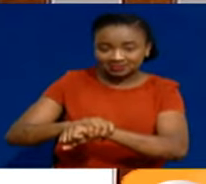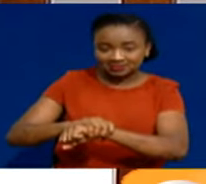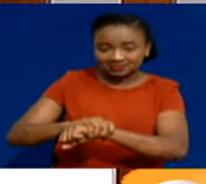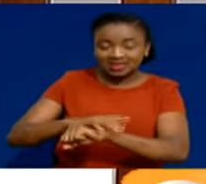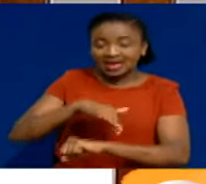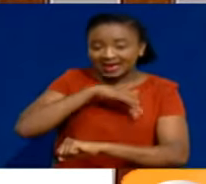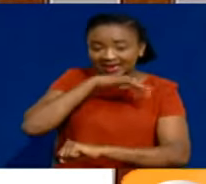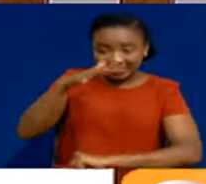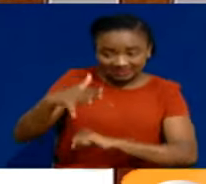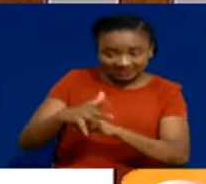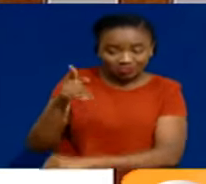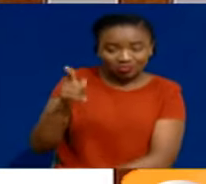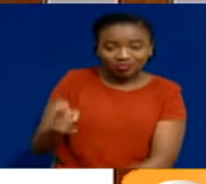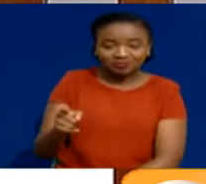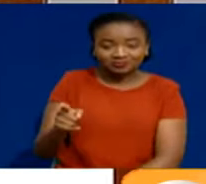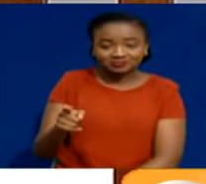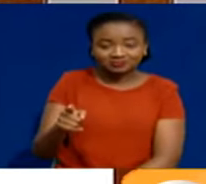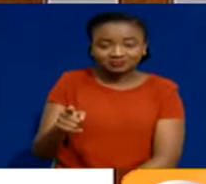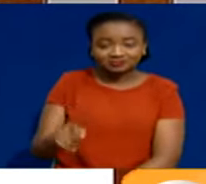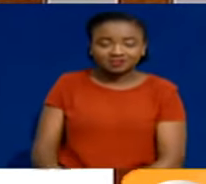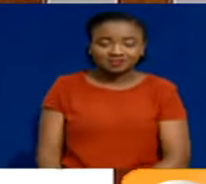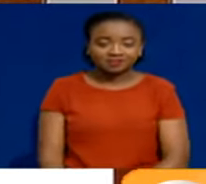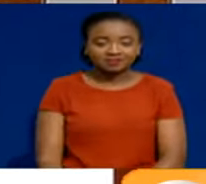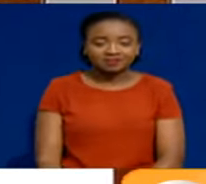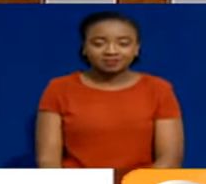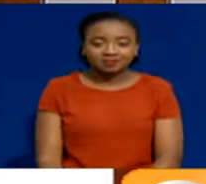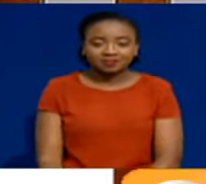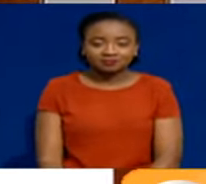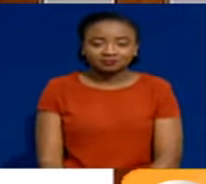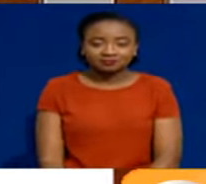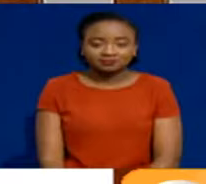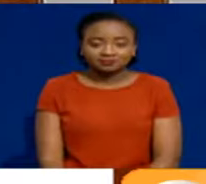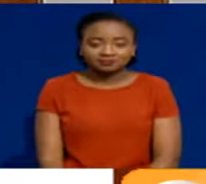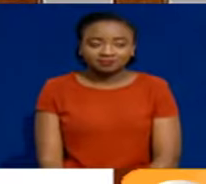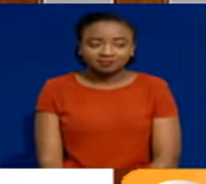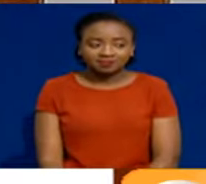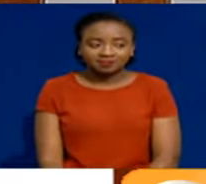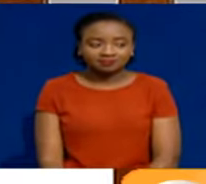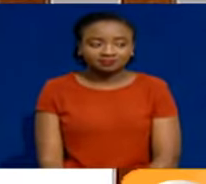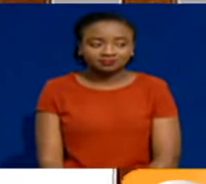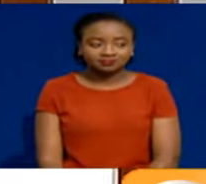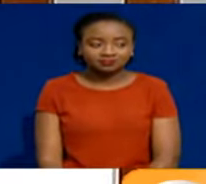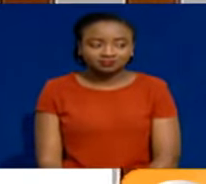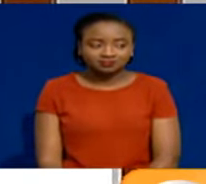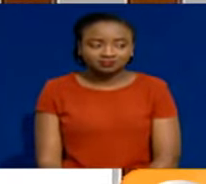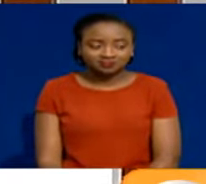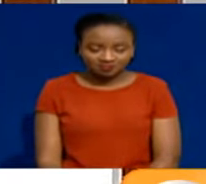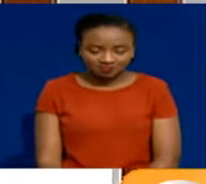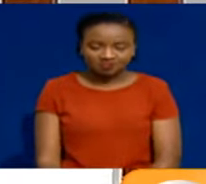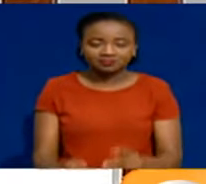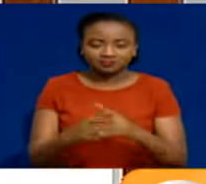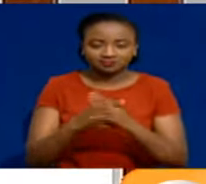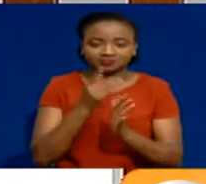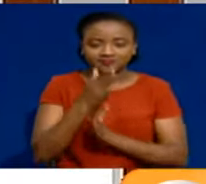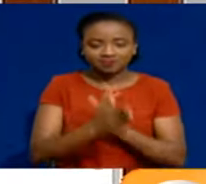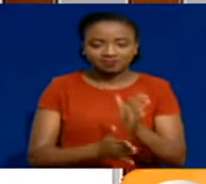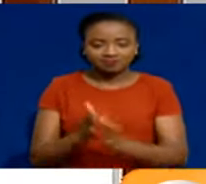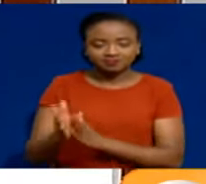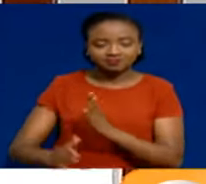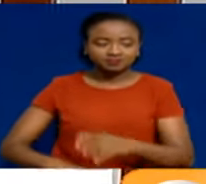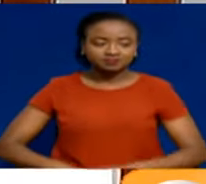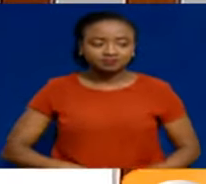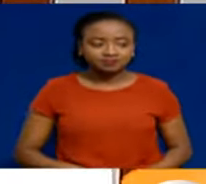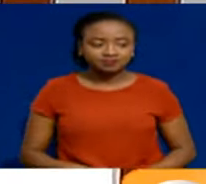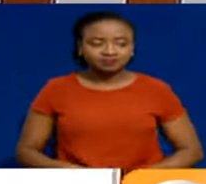Raila Odinga, who is a shrewd politician and a terrible organizer, then you start preparing for whoever will